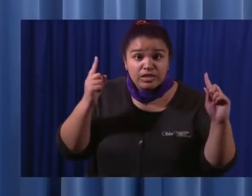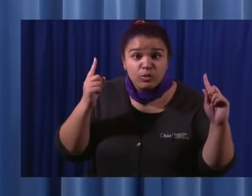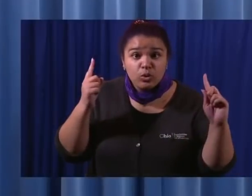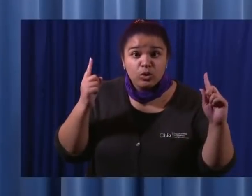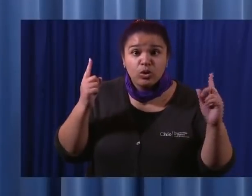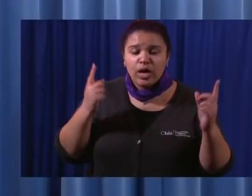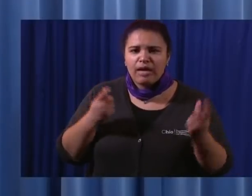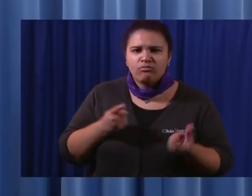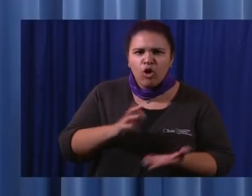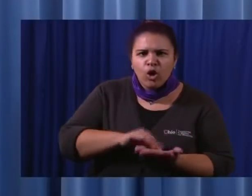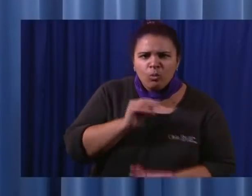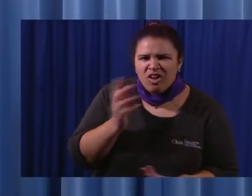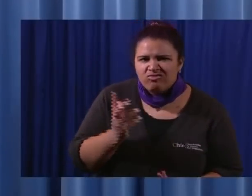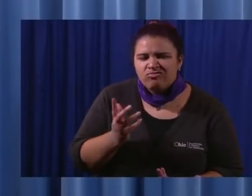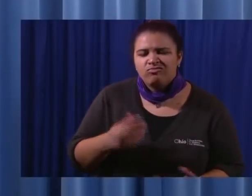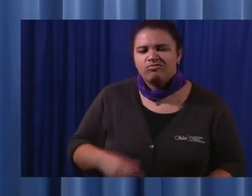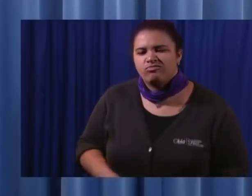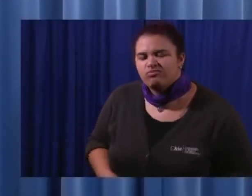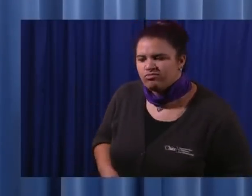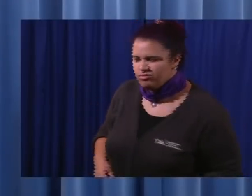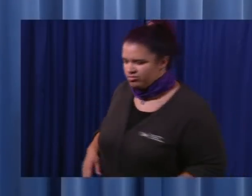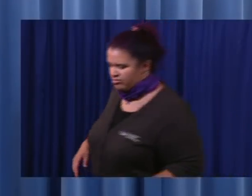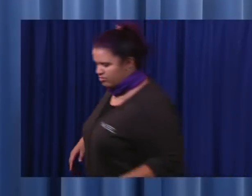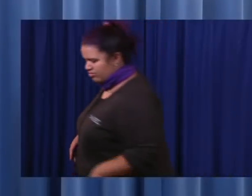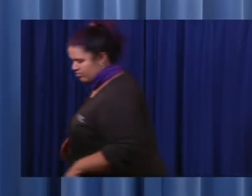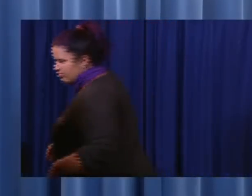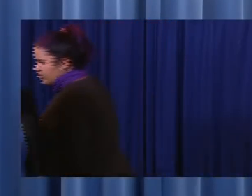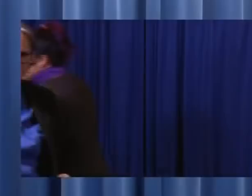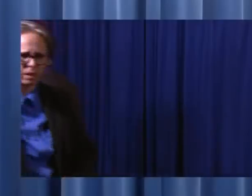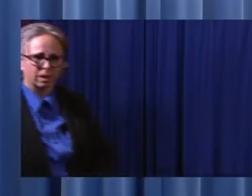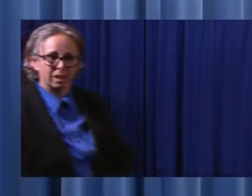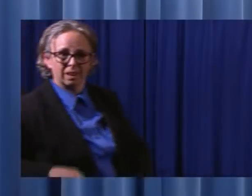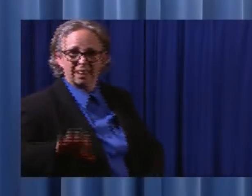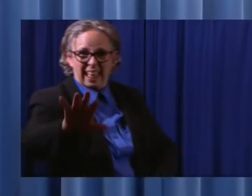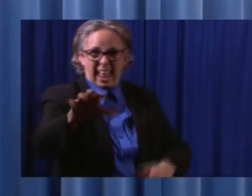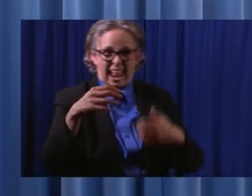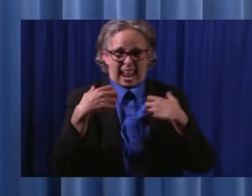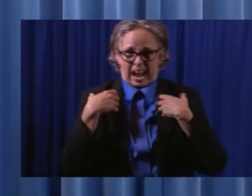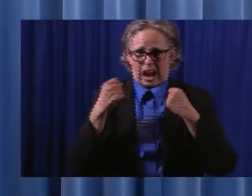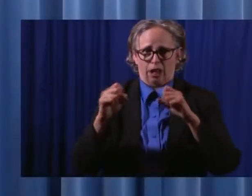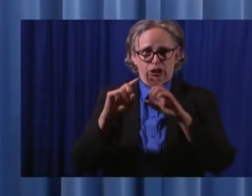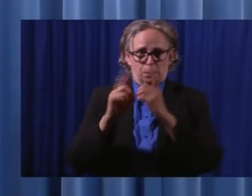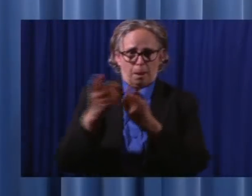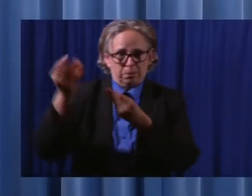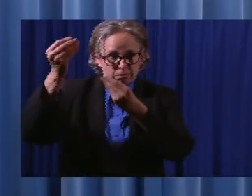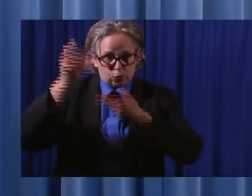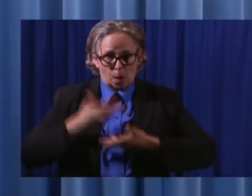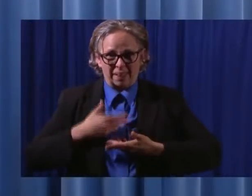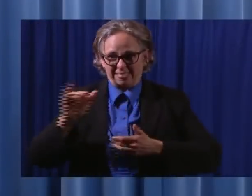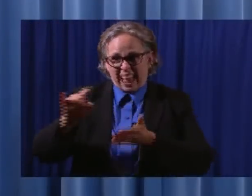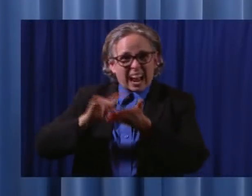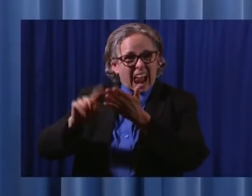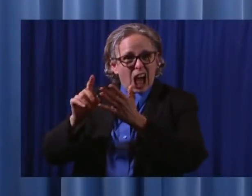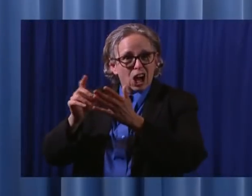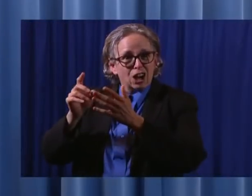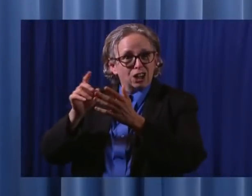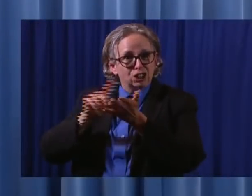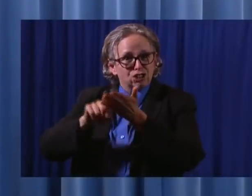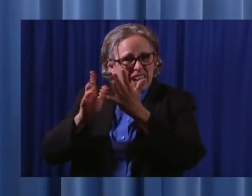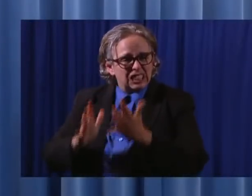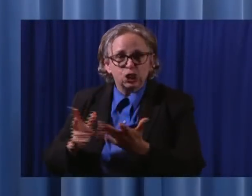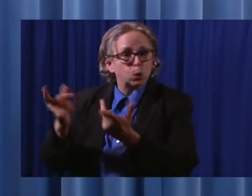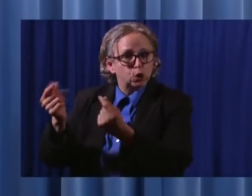Yeah, I mean, the health departments tell me that the contact tracers are doing what they're supposed to be doing, and that the results